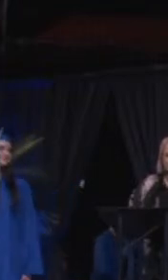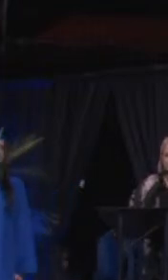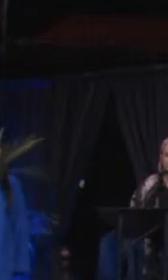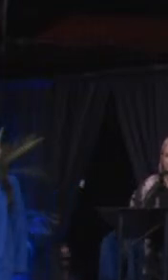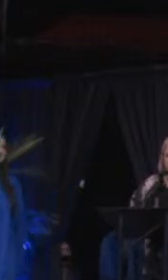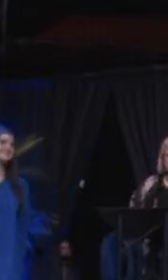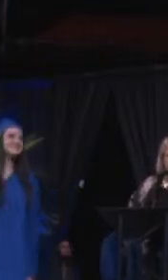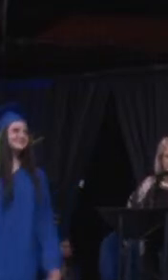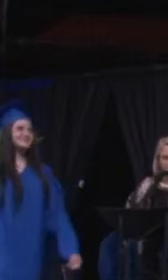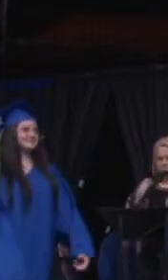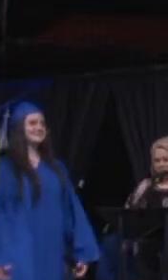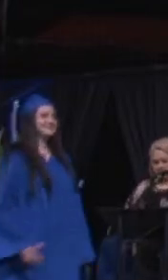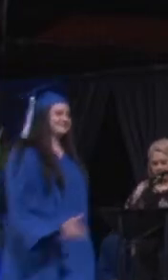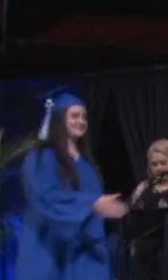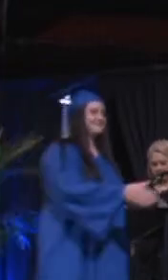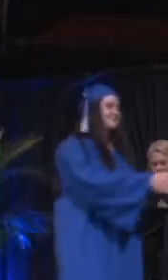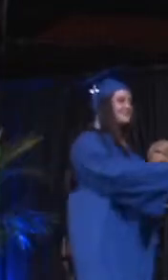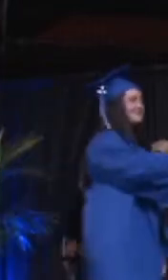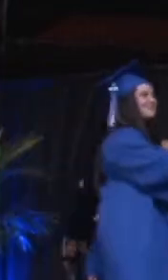Allie McGrew.